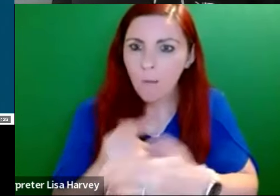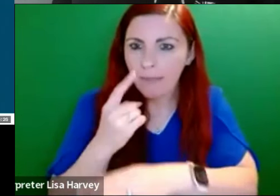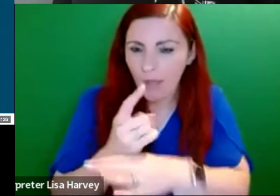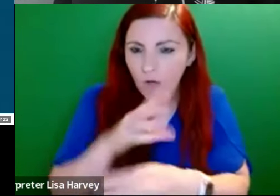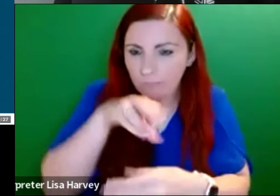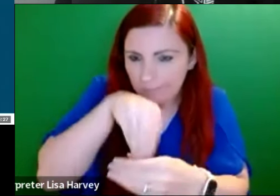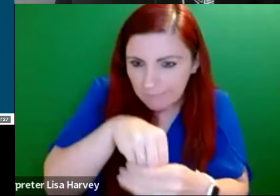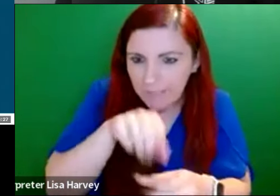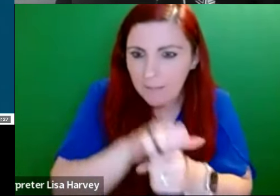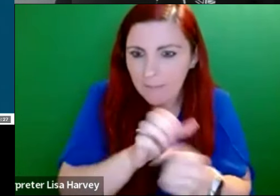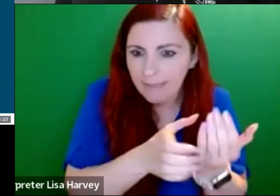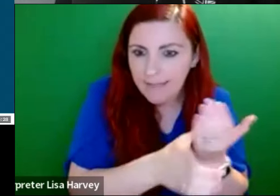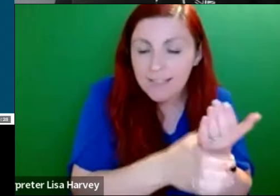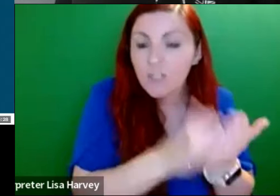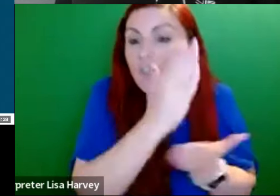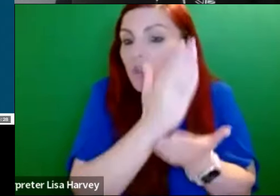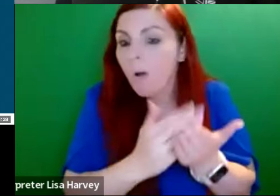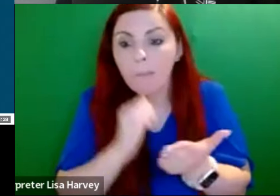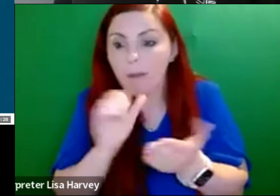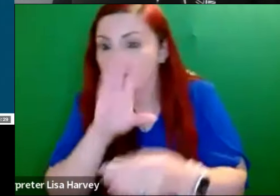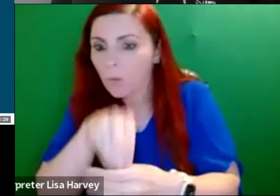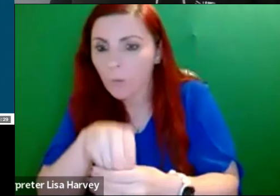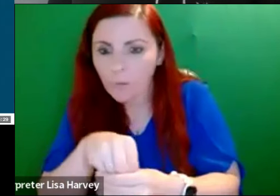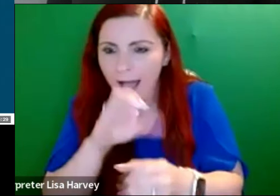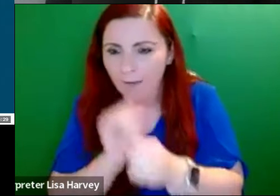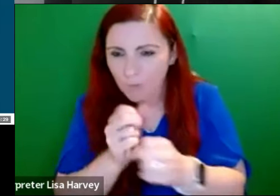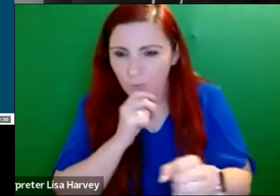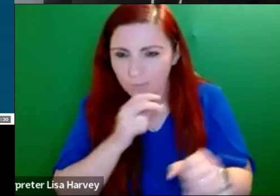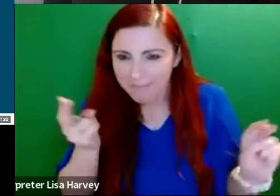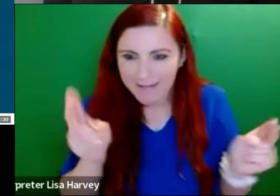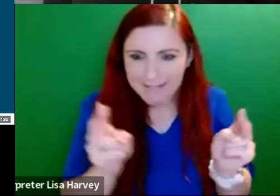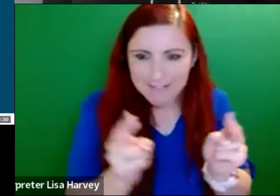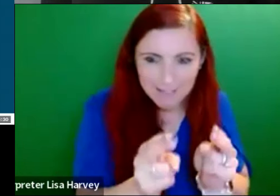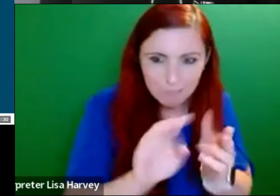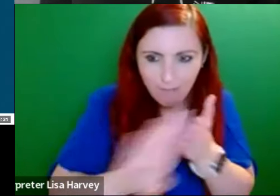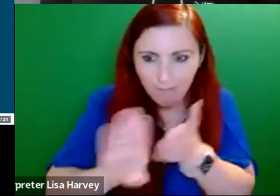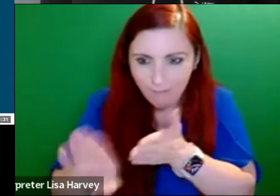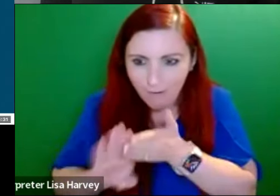it didn't make it in. We had to do a chop at the end and cut a few pages out.